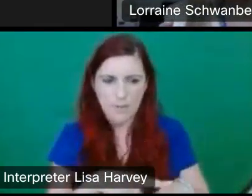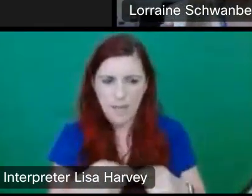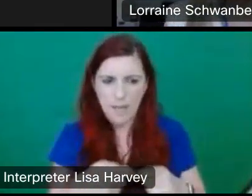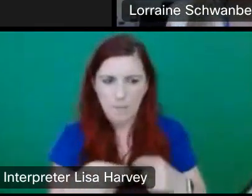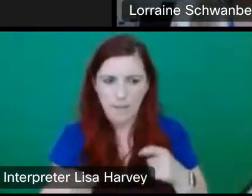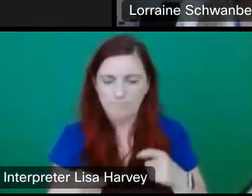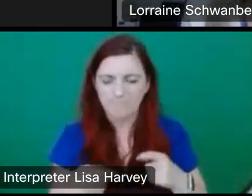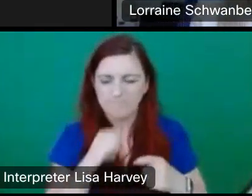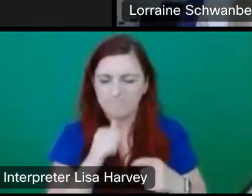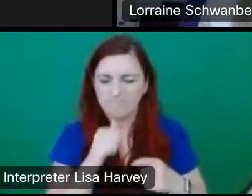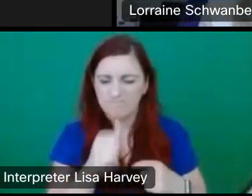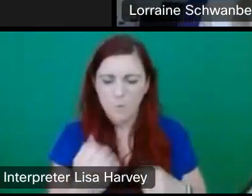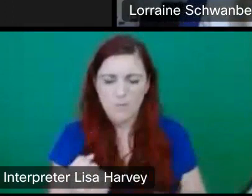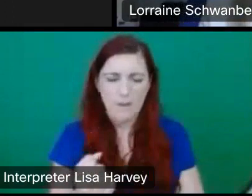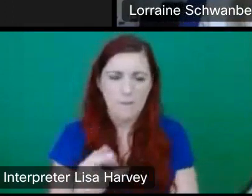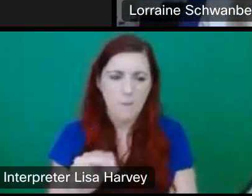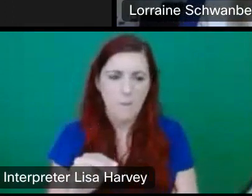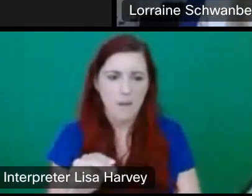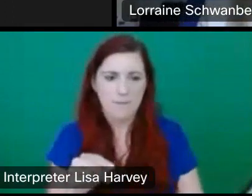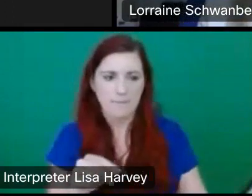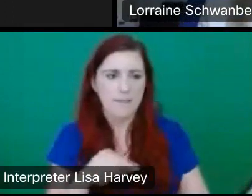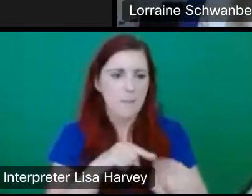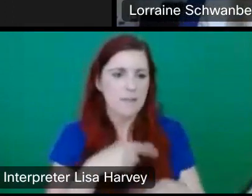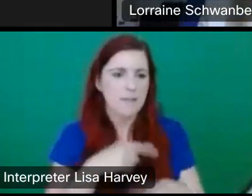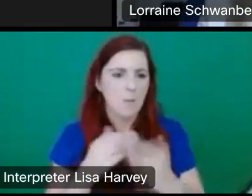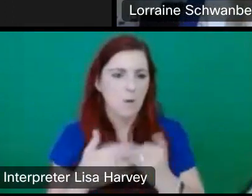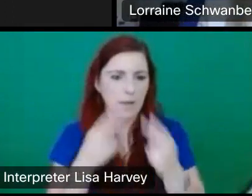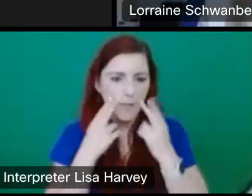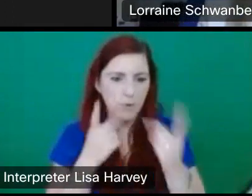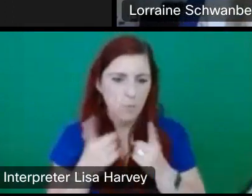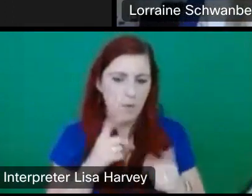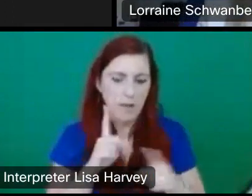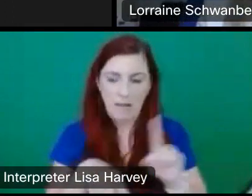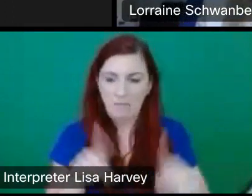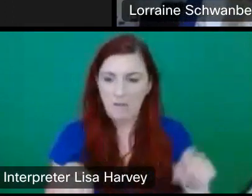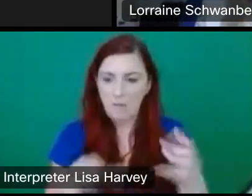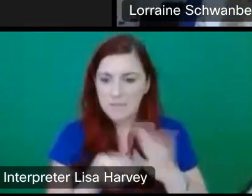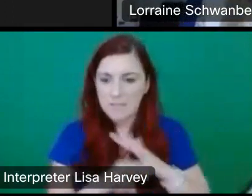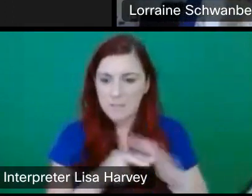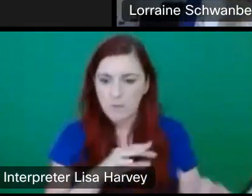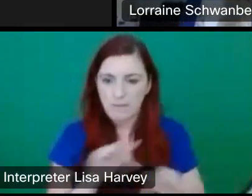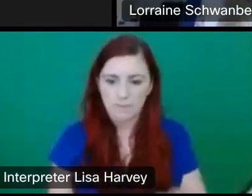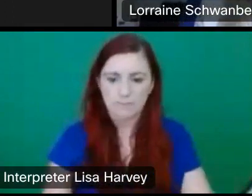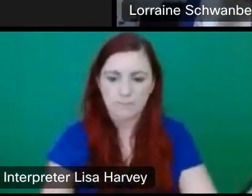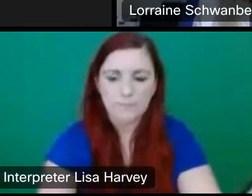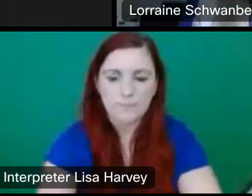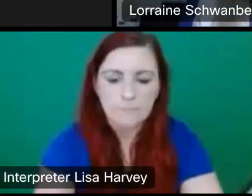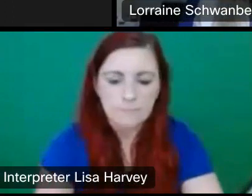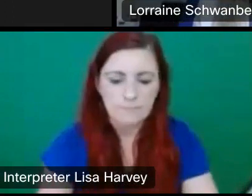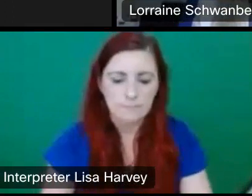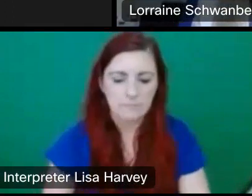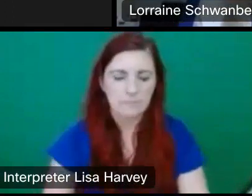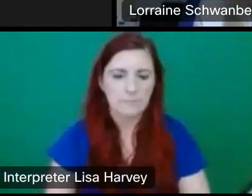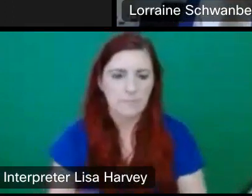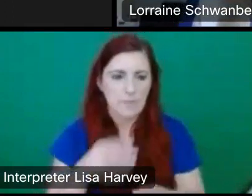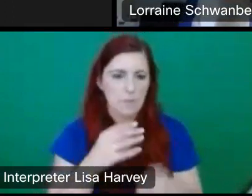Yeah. There's not really. It does depend, but it can vary from kind of 6 months after enactment to a much longer